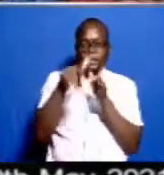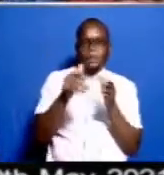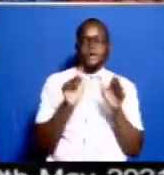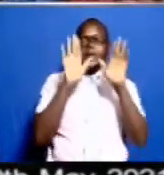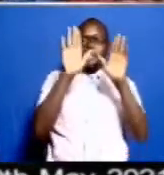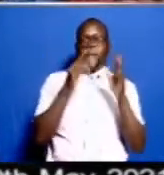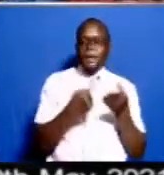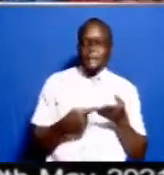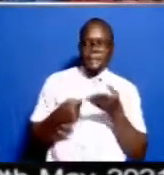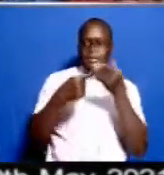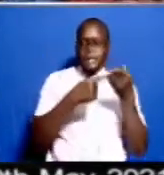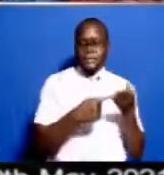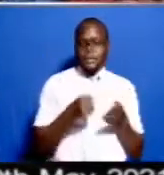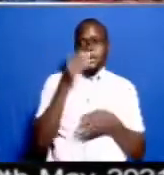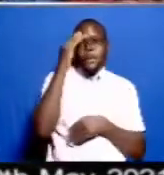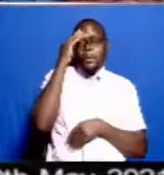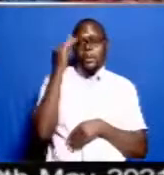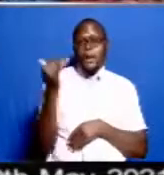discussion.